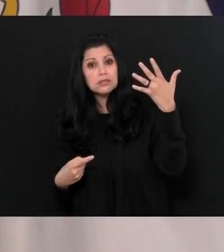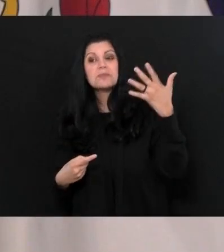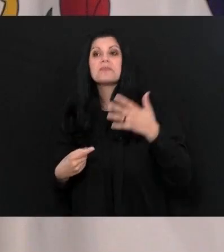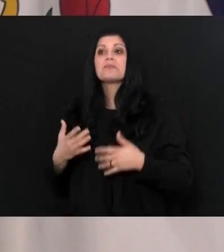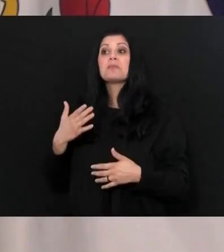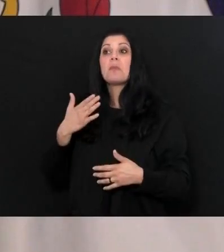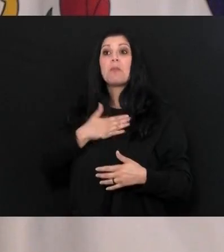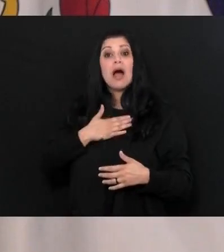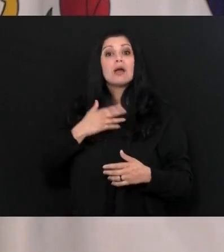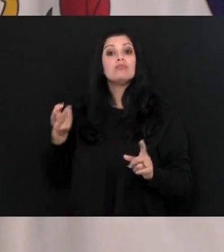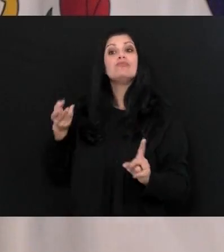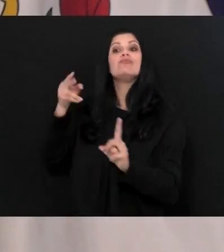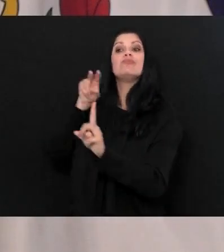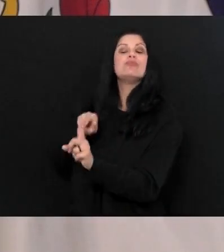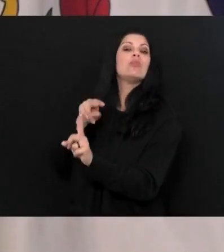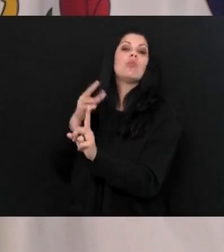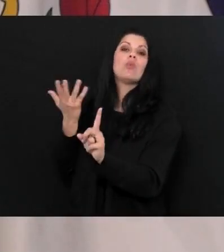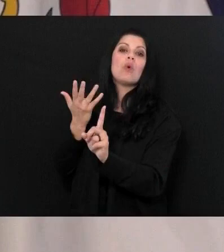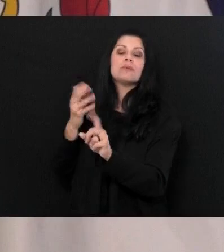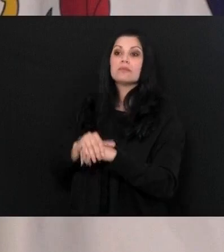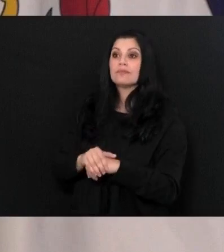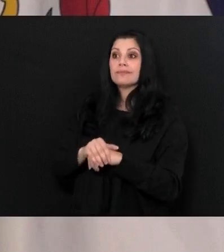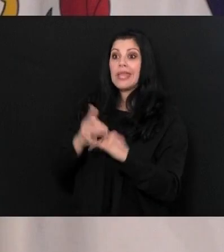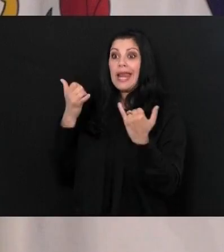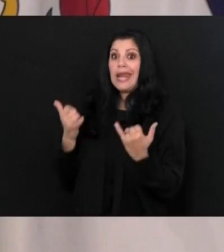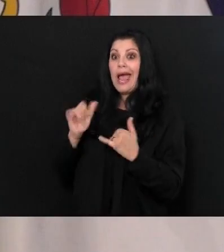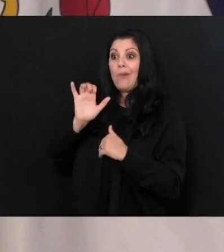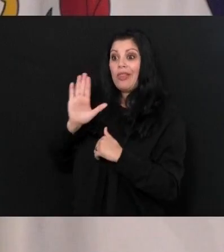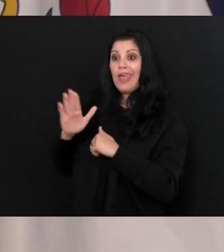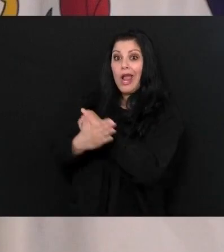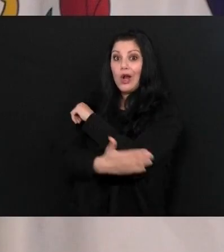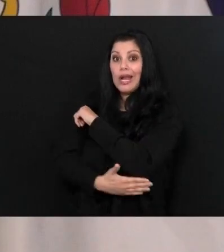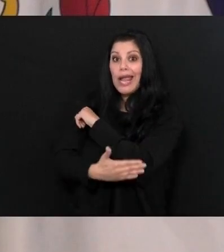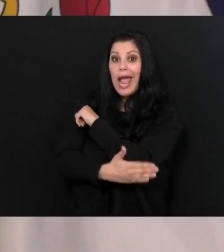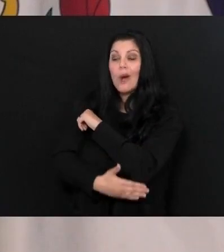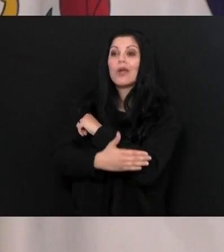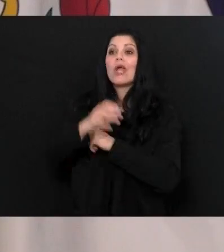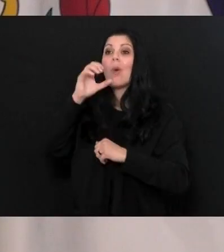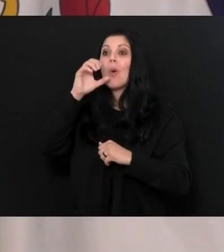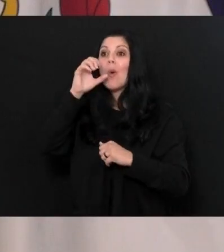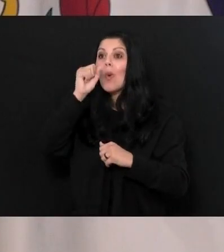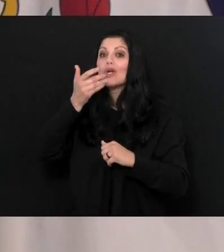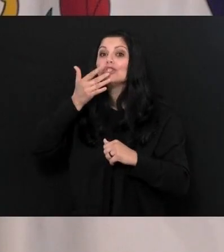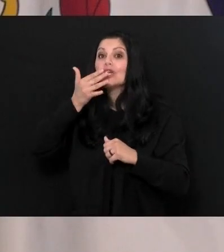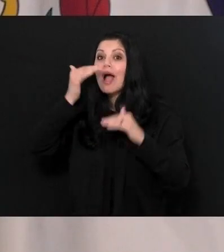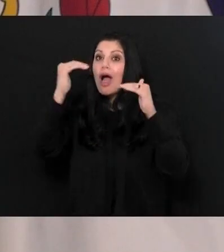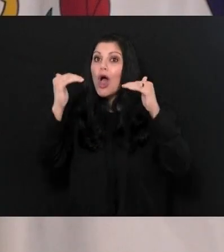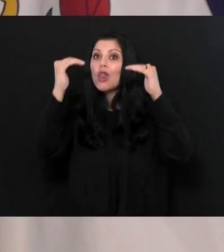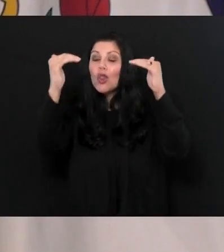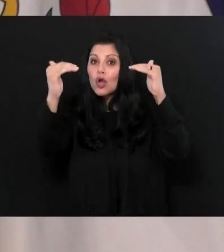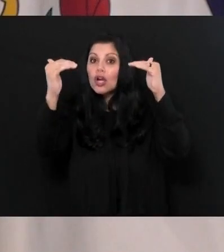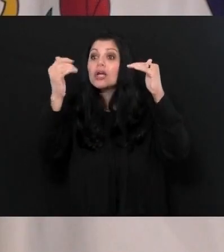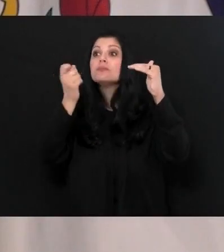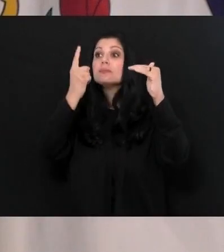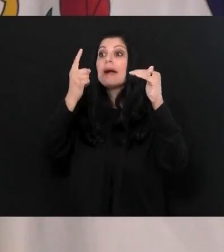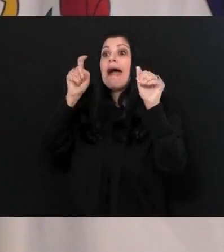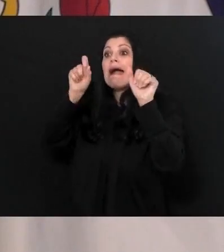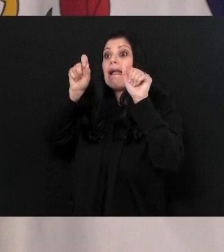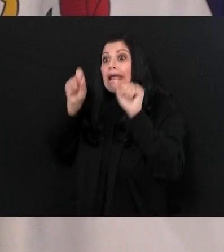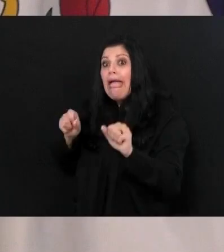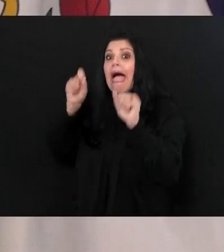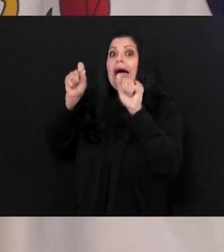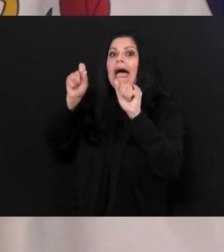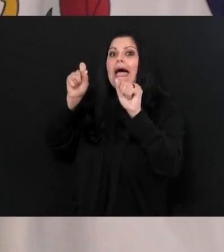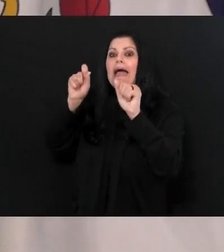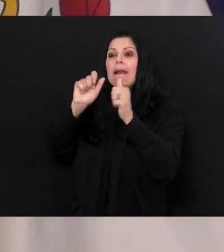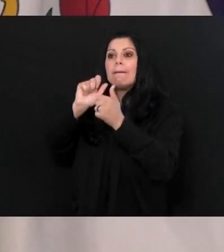my opinion, now with the county being in orange, they can play, but at the same time, to jerk these kids